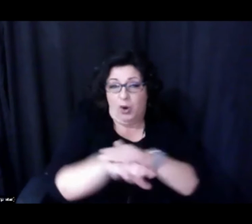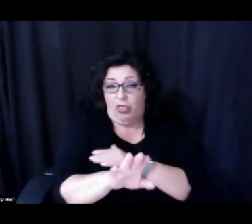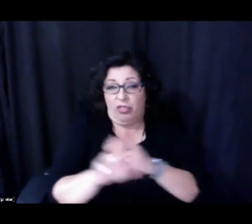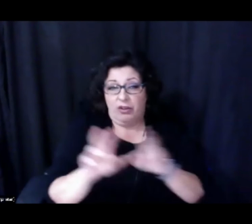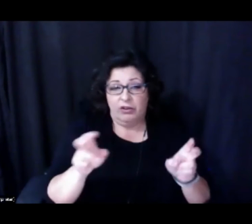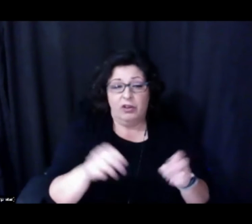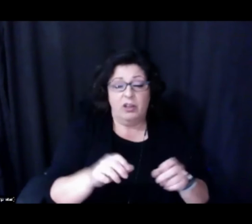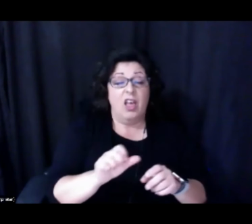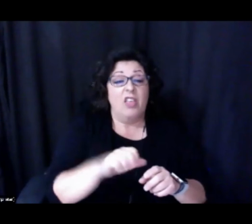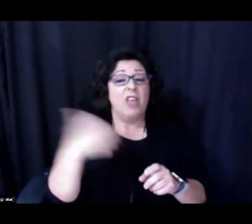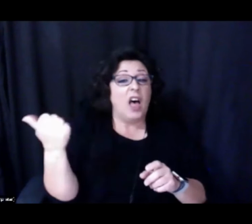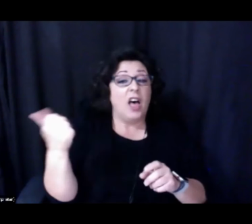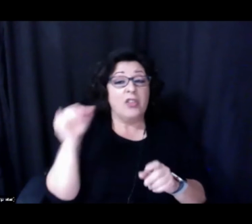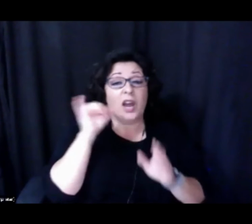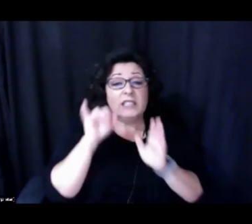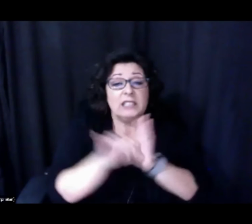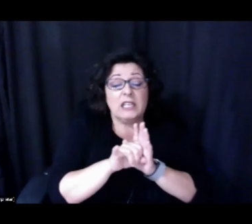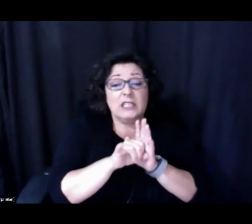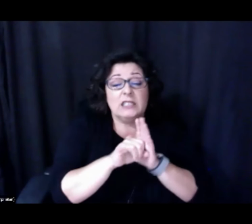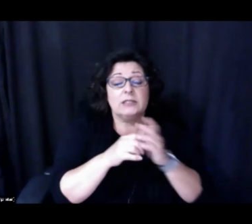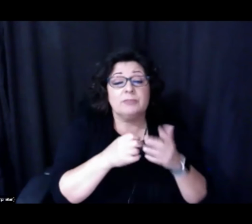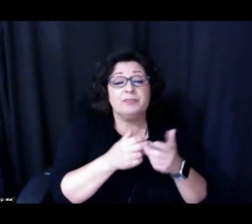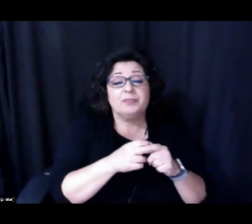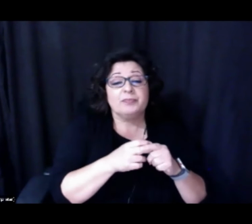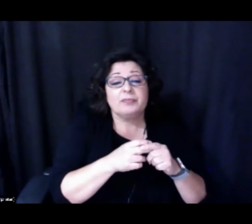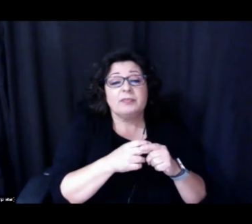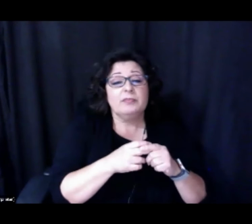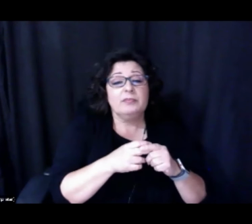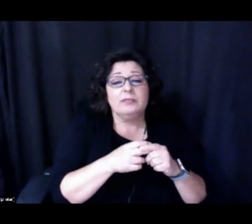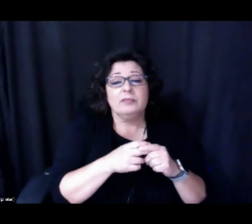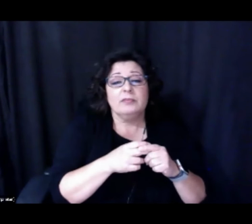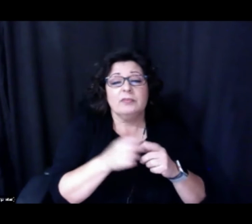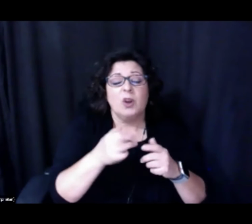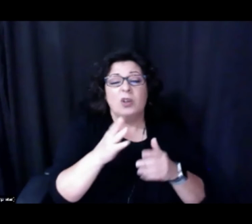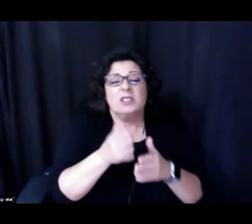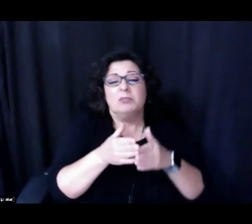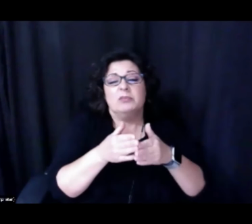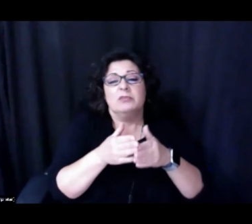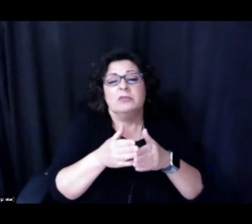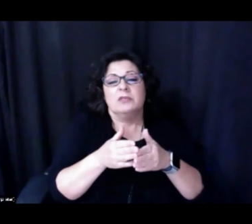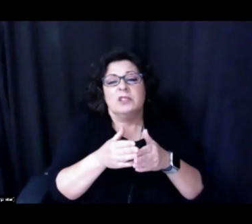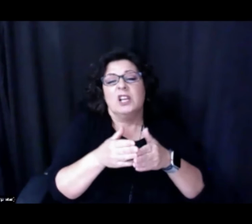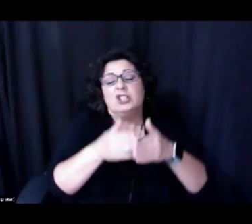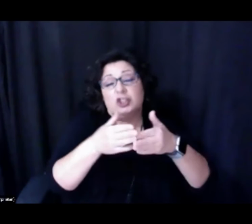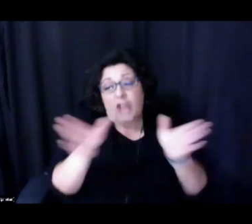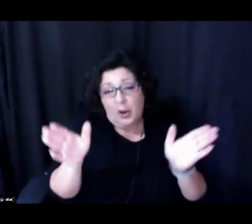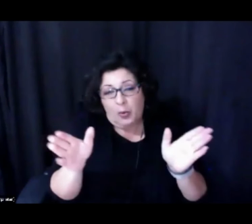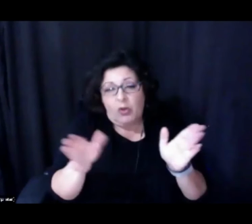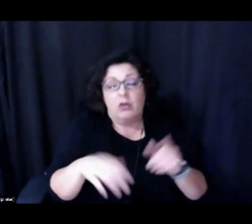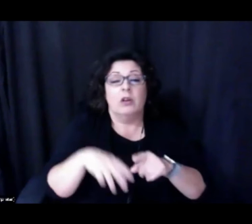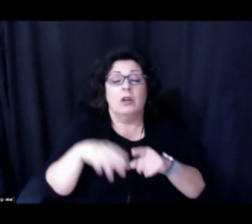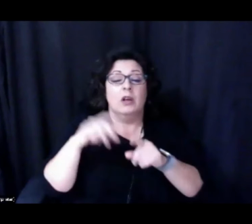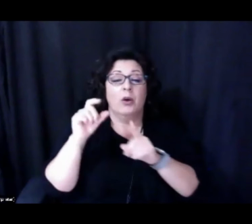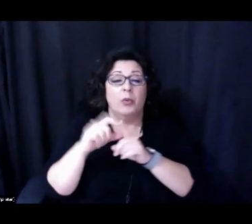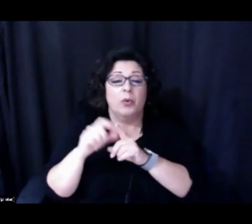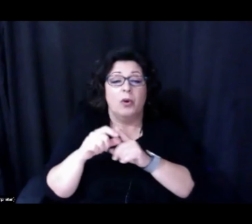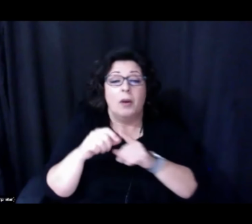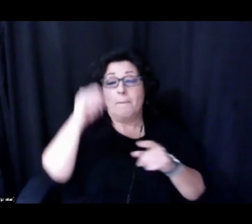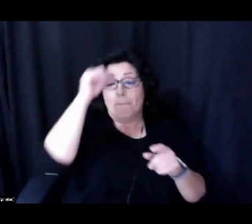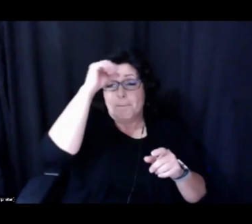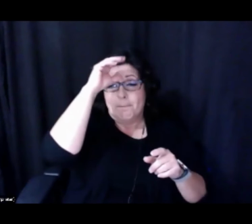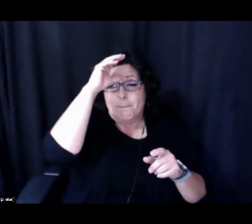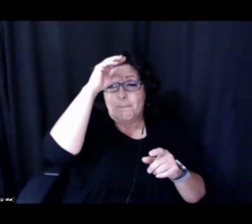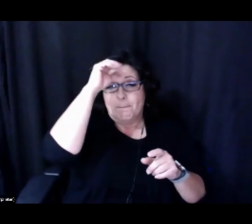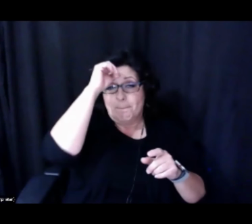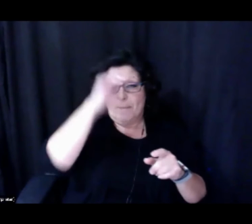Some other gender identities, or just some gender identities in general, are man and woman,